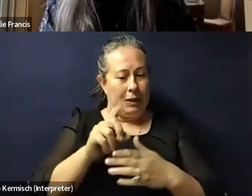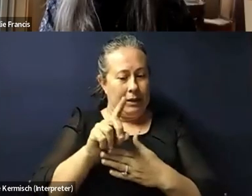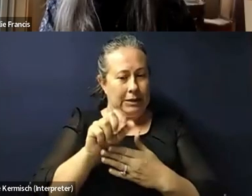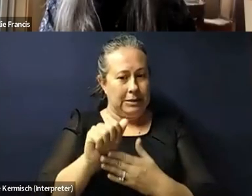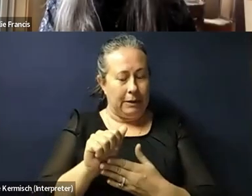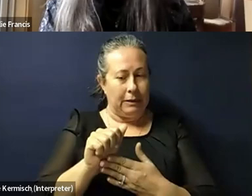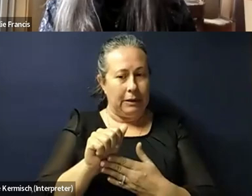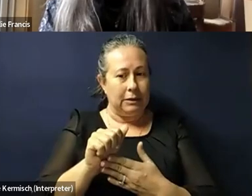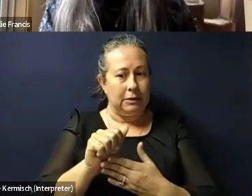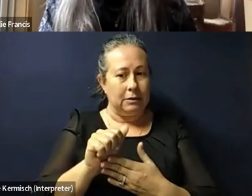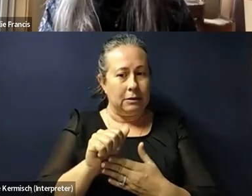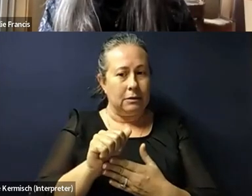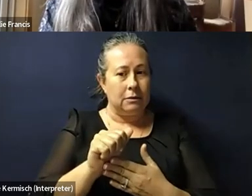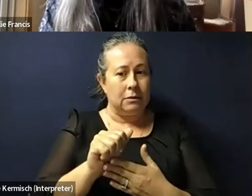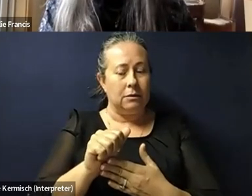disability,